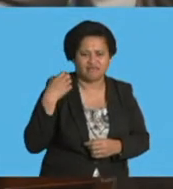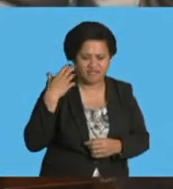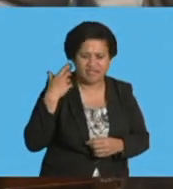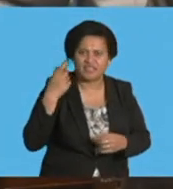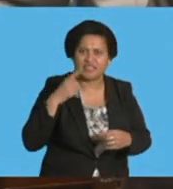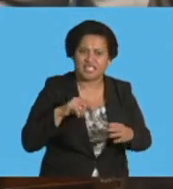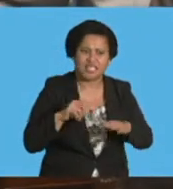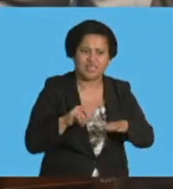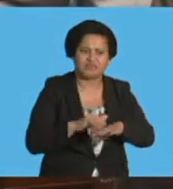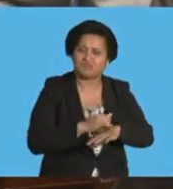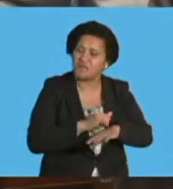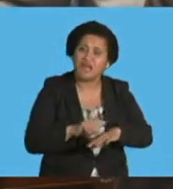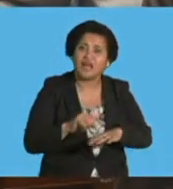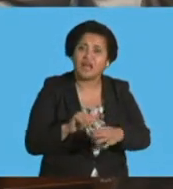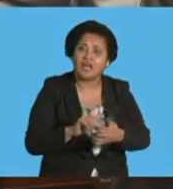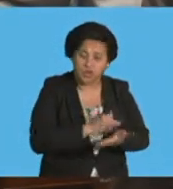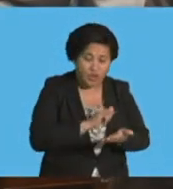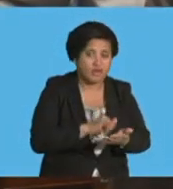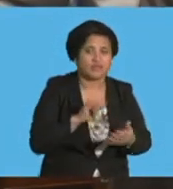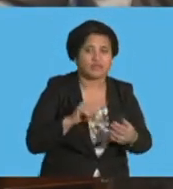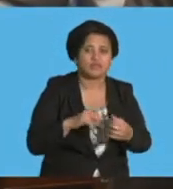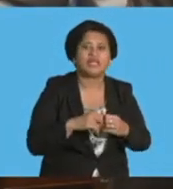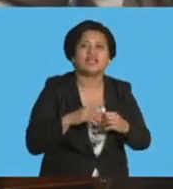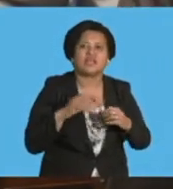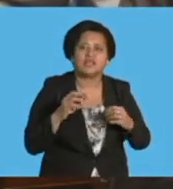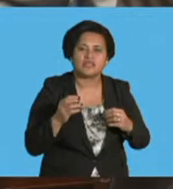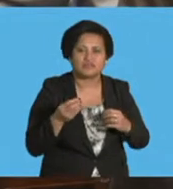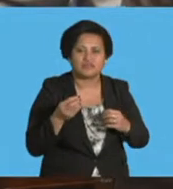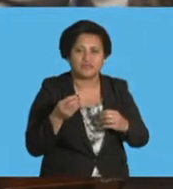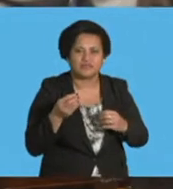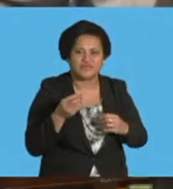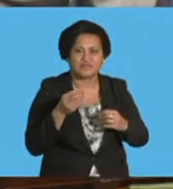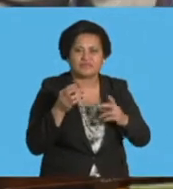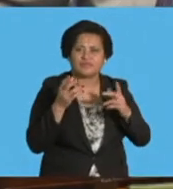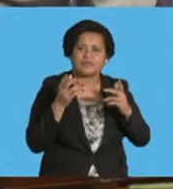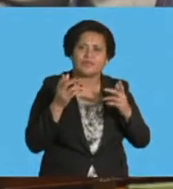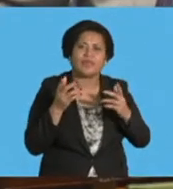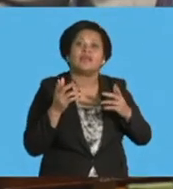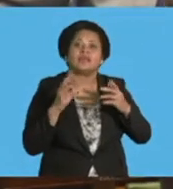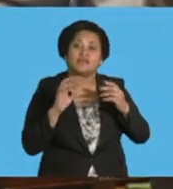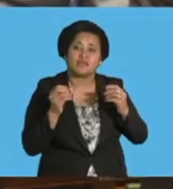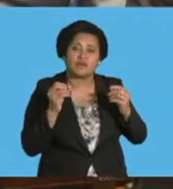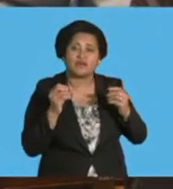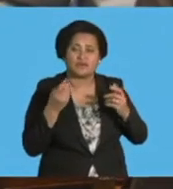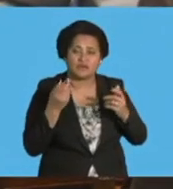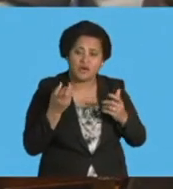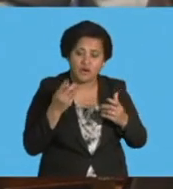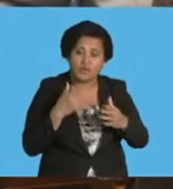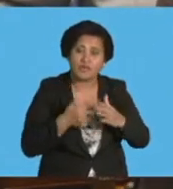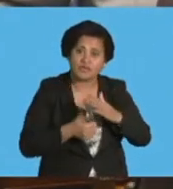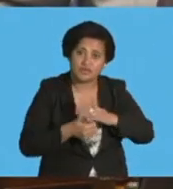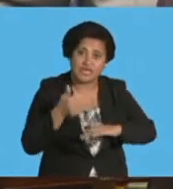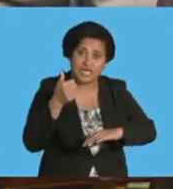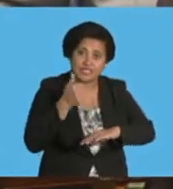the Vienna Convention on diplomatic relations, where states have to agree. And when we intend to establish missions